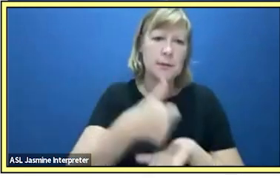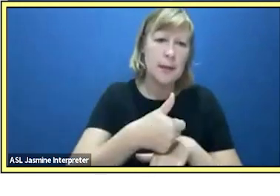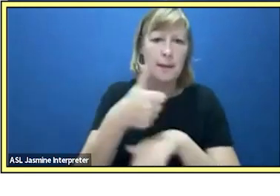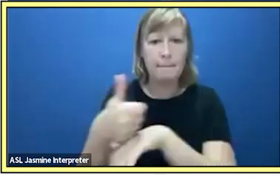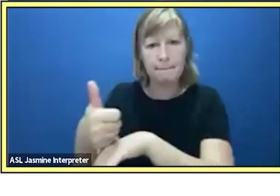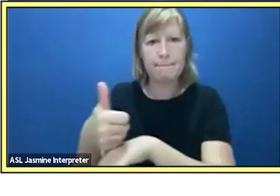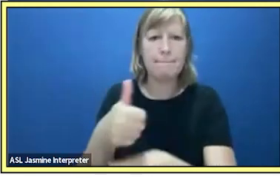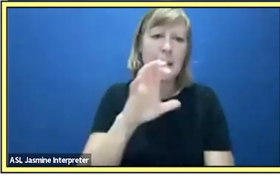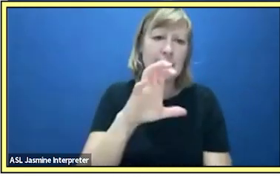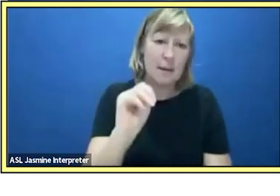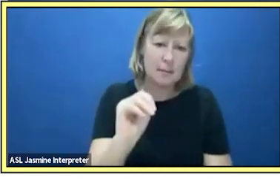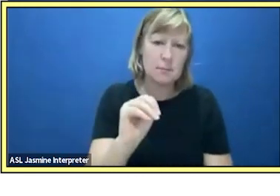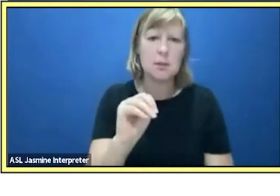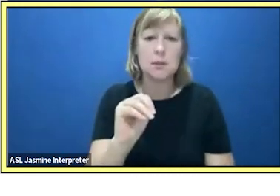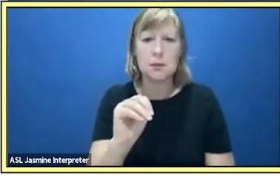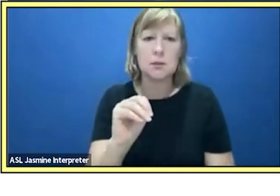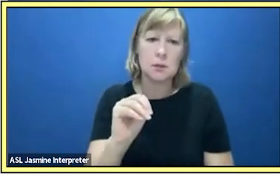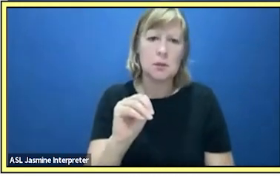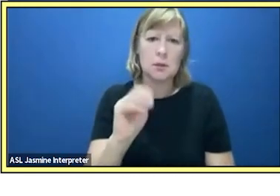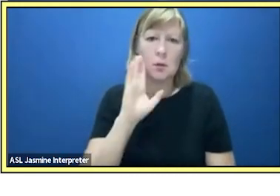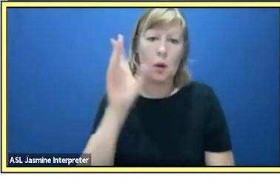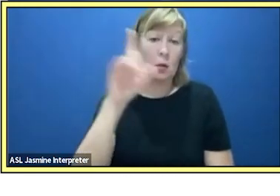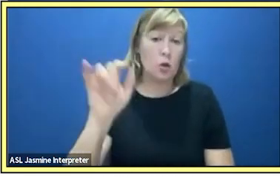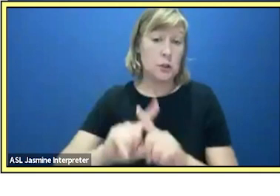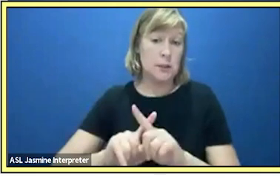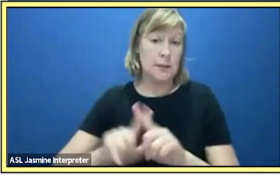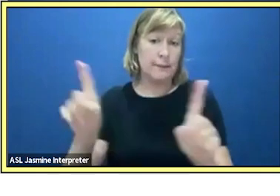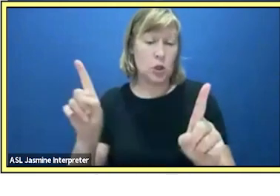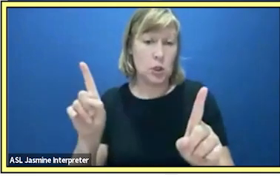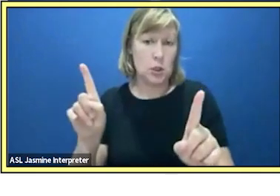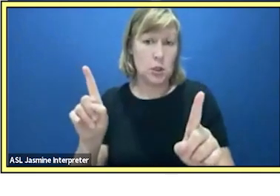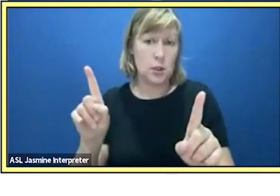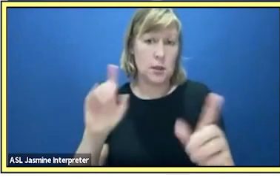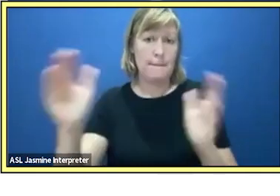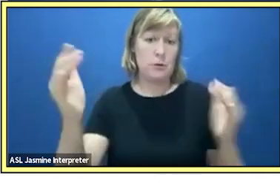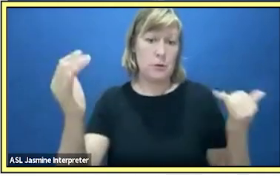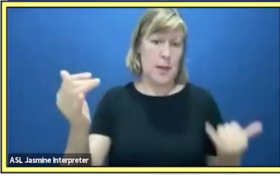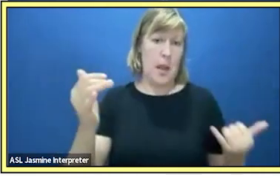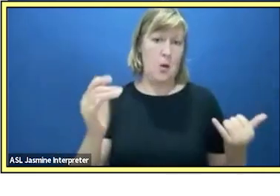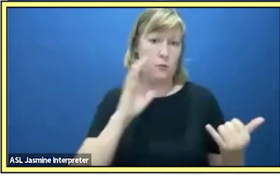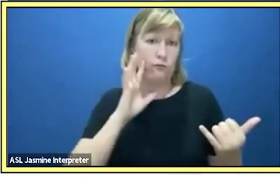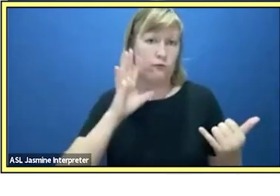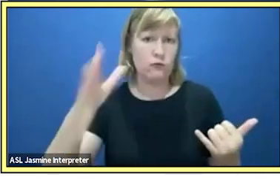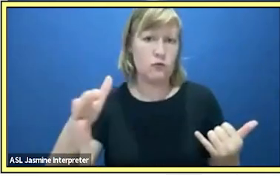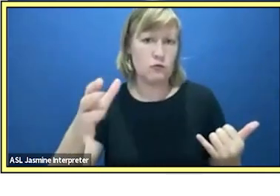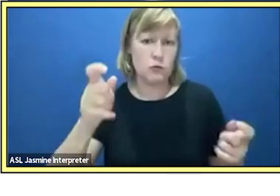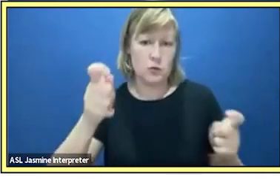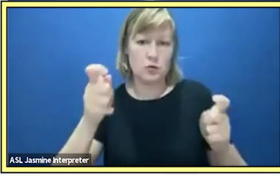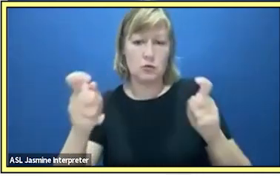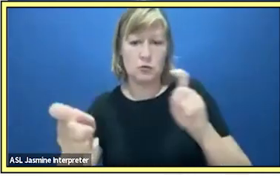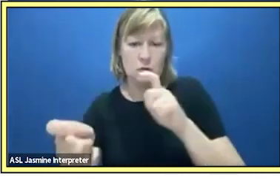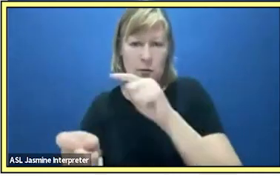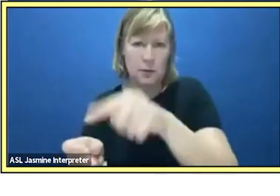have case management, and how things might look differently when that happens versus how things work today.